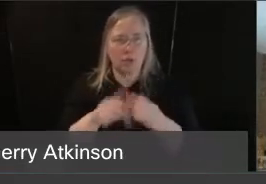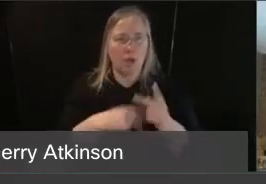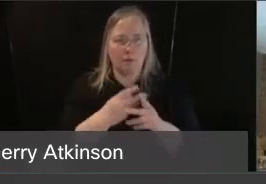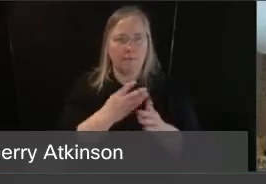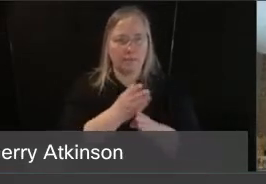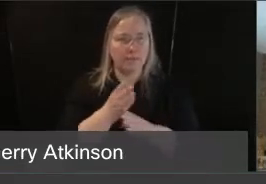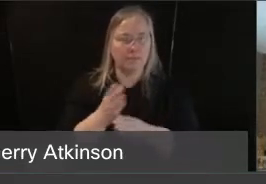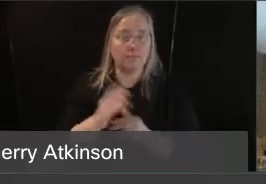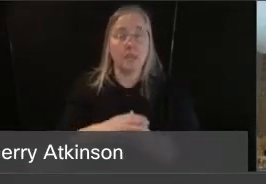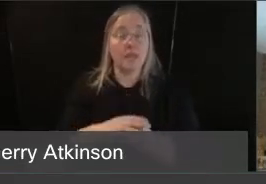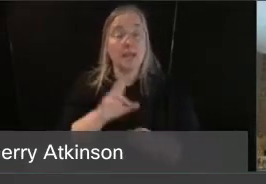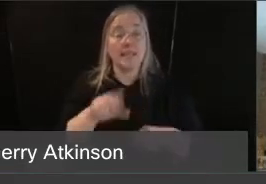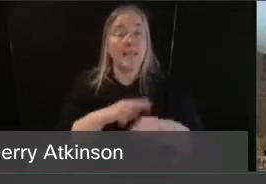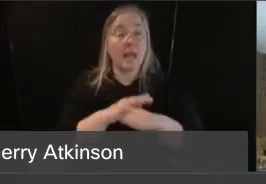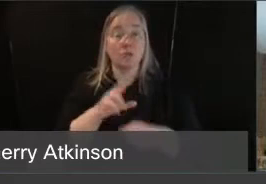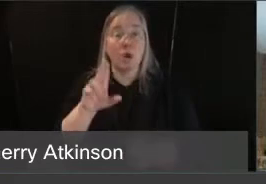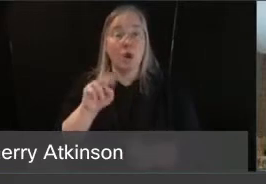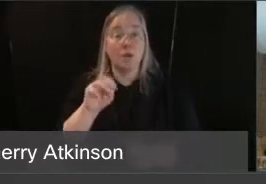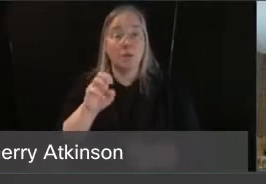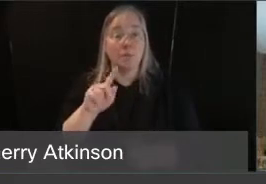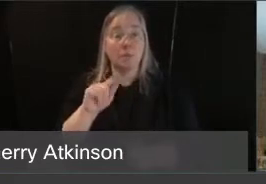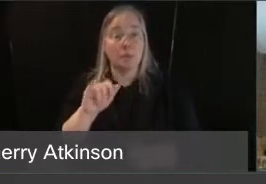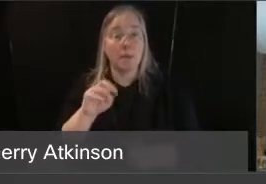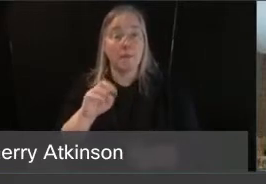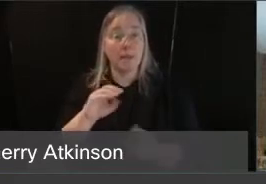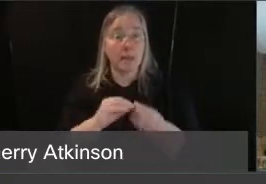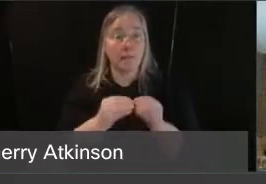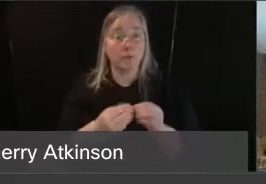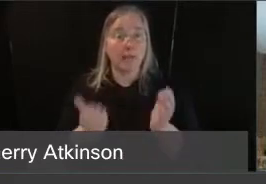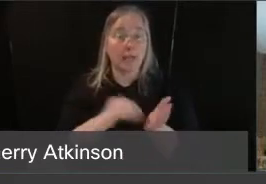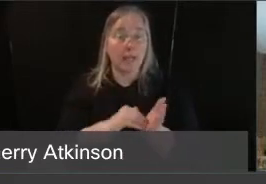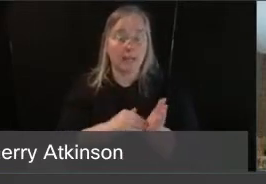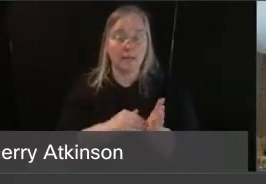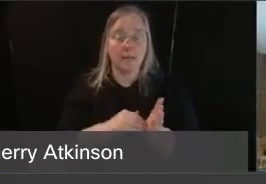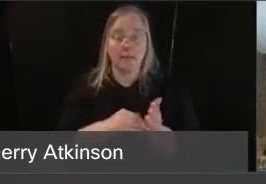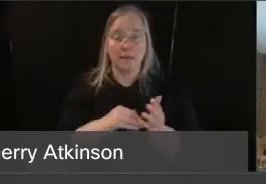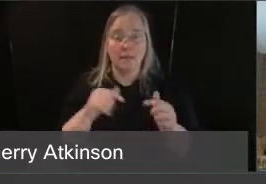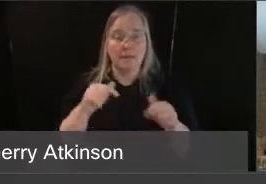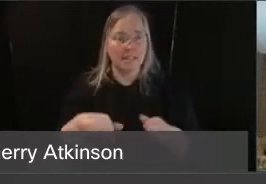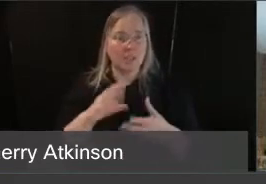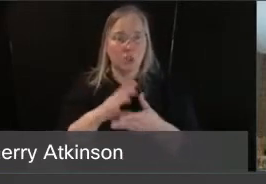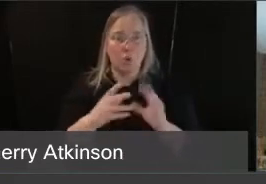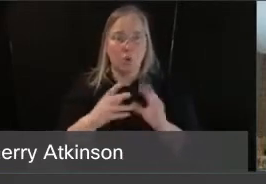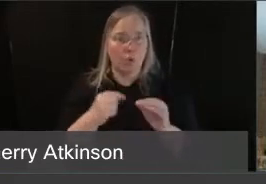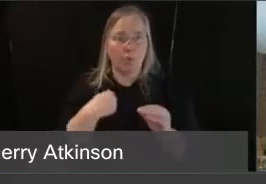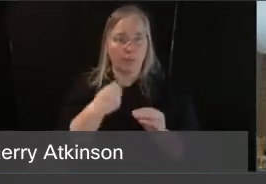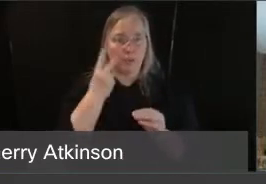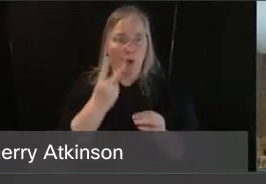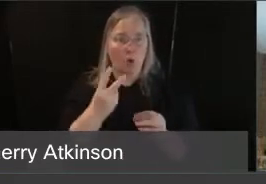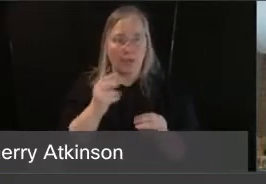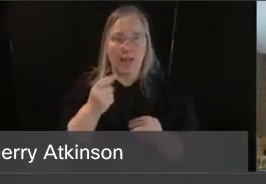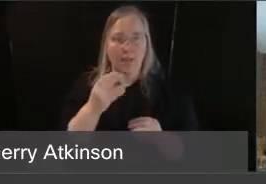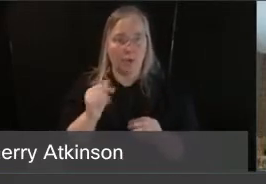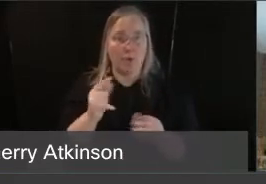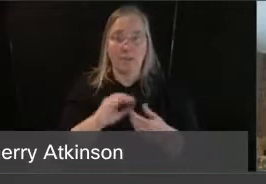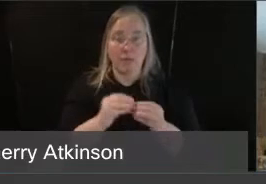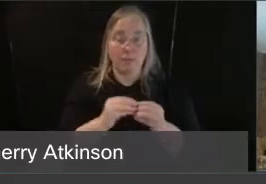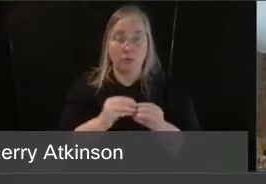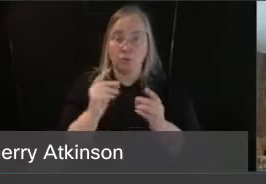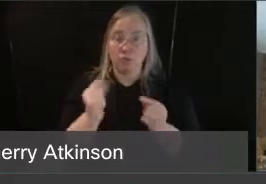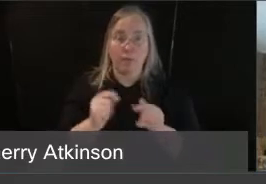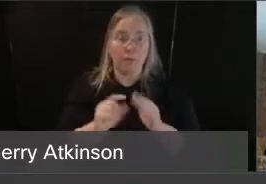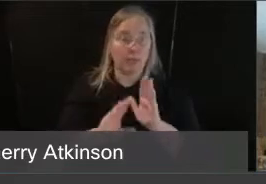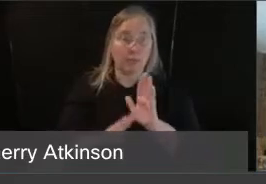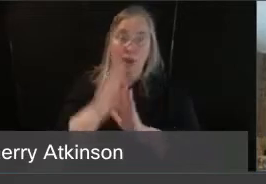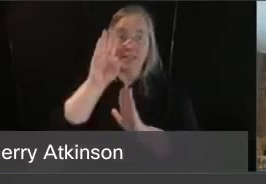National unemployment numbers, again, this is sort of the story we saw in April. The numbers rapidly rise up,